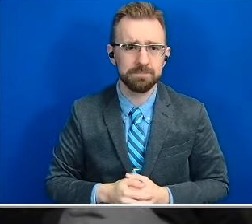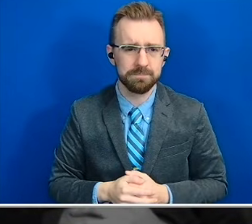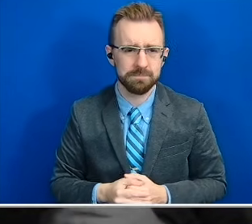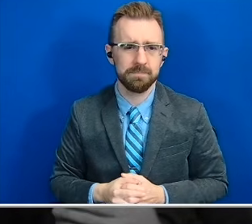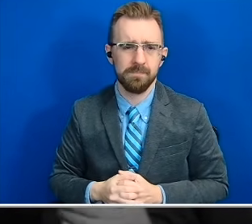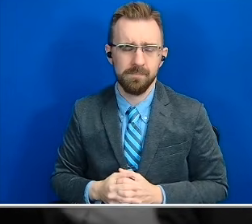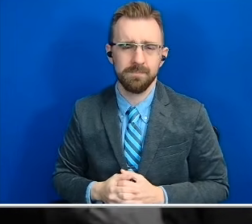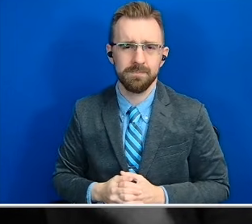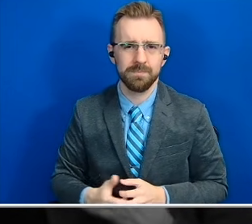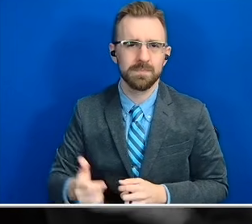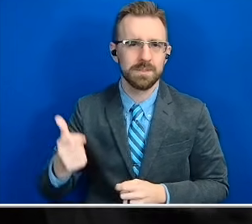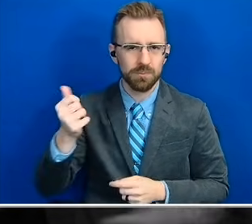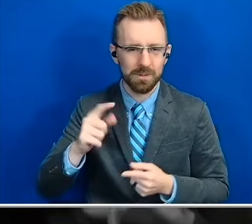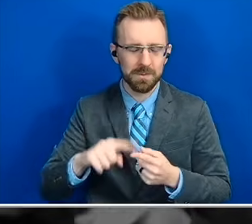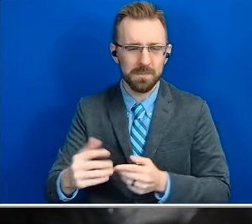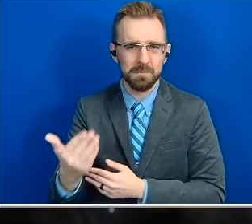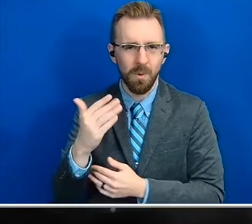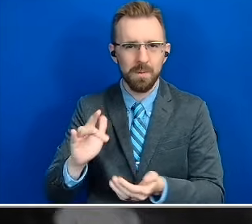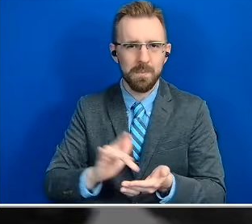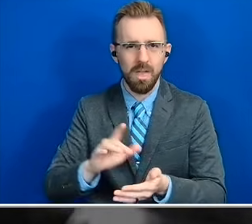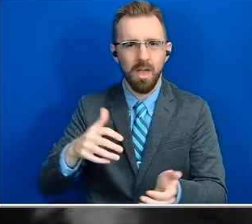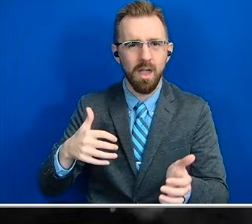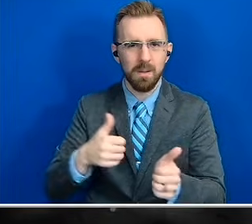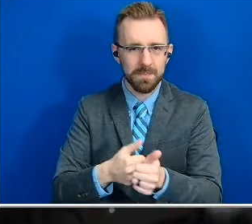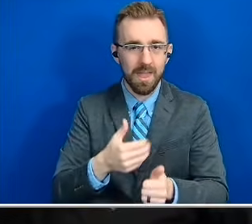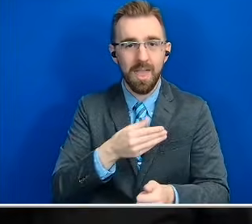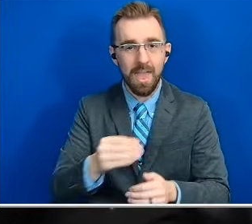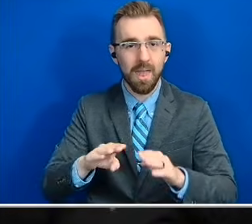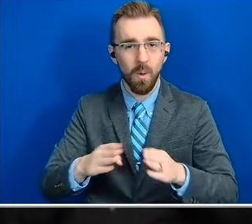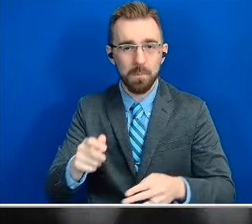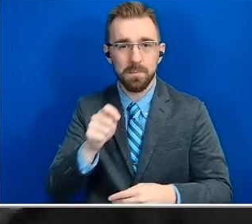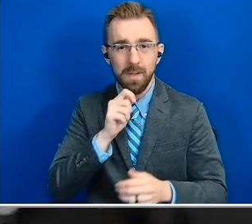Subscribe to our morning medical update and Open Mics with Dr.